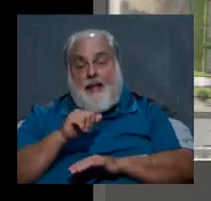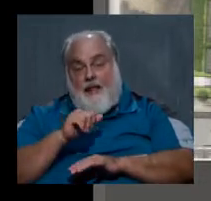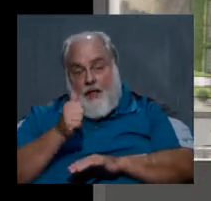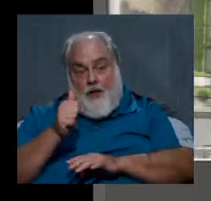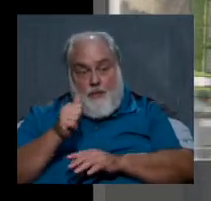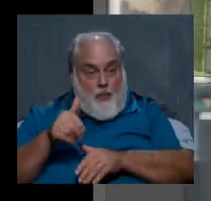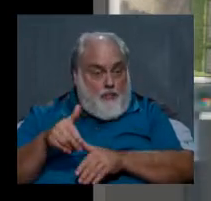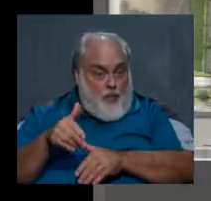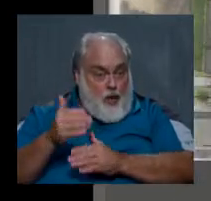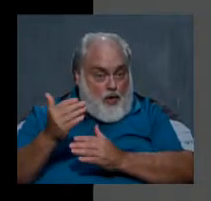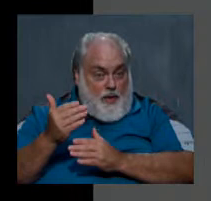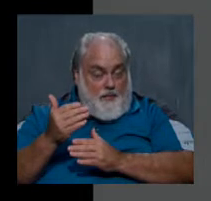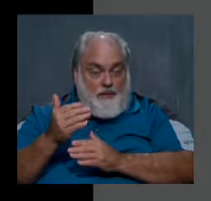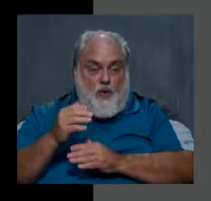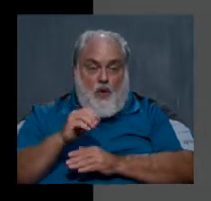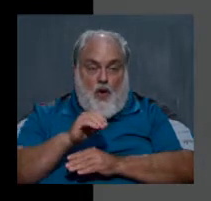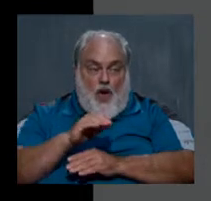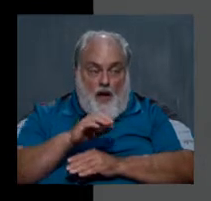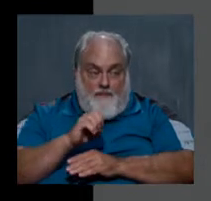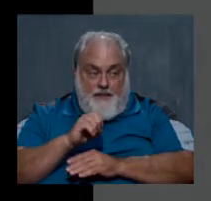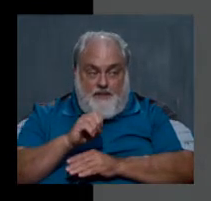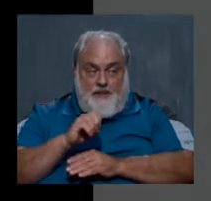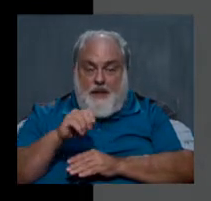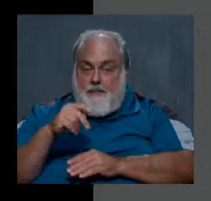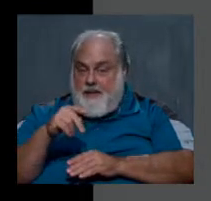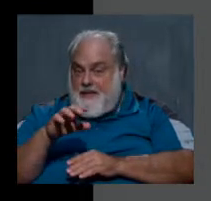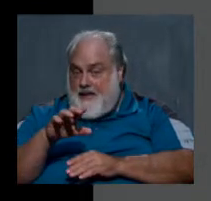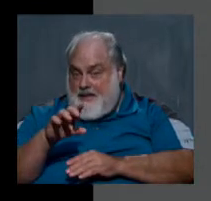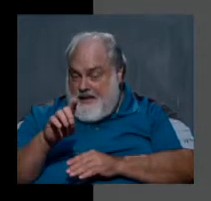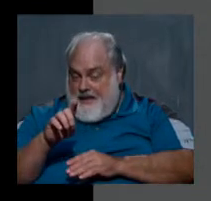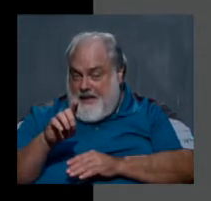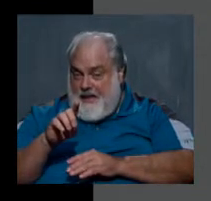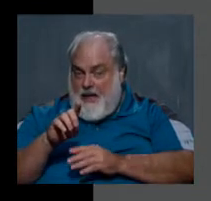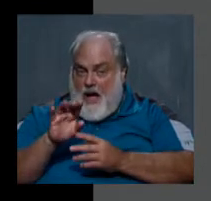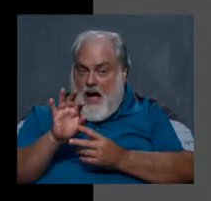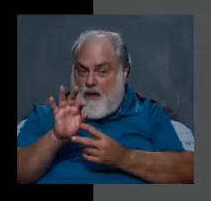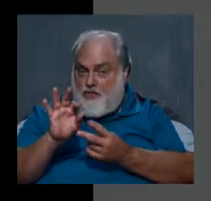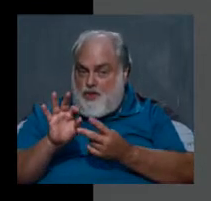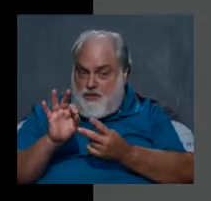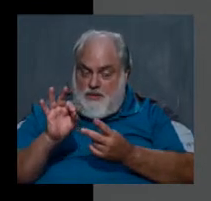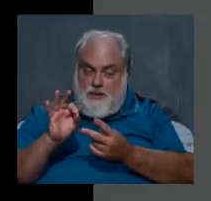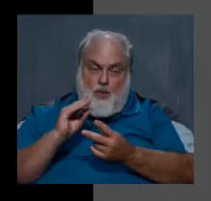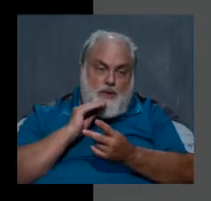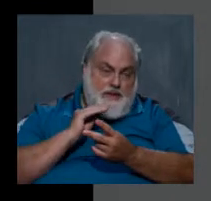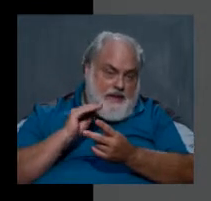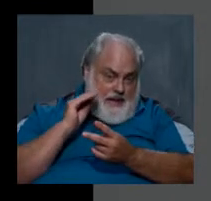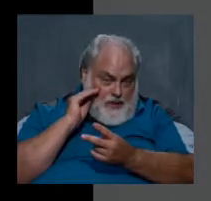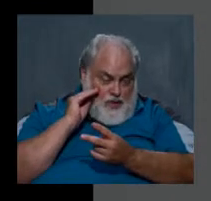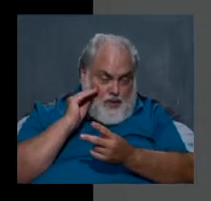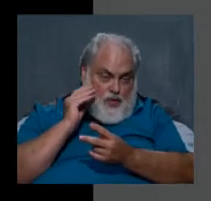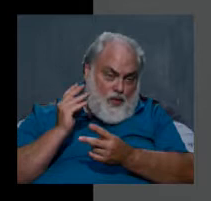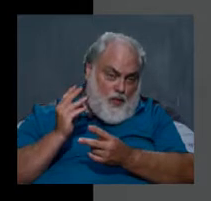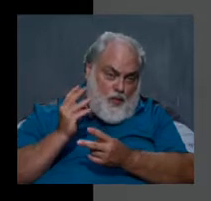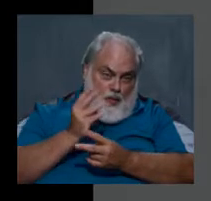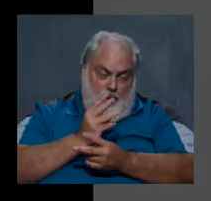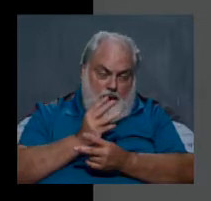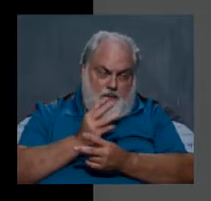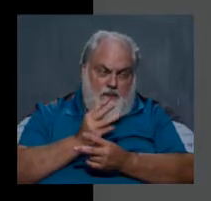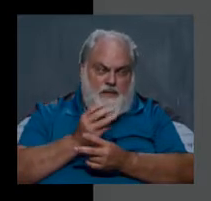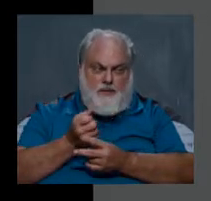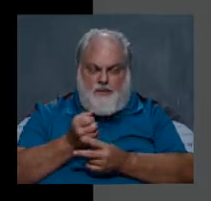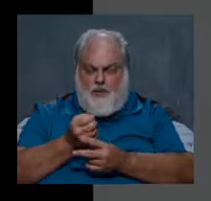other proposals have been office warehouse for some of the PCD portion of this property, residential, obviously there to the west.